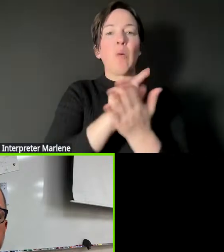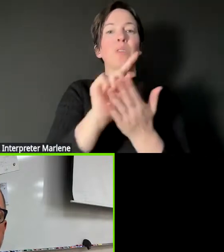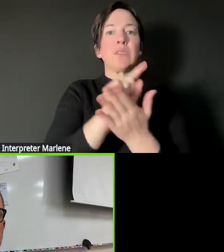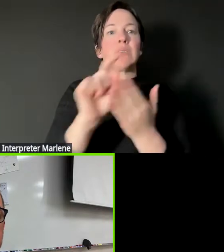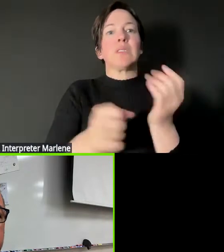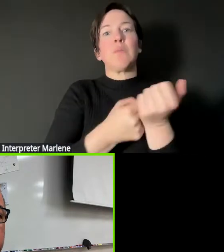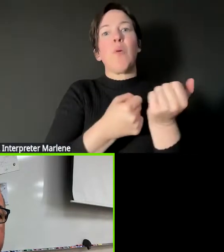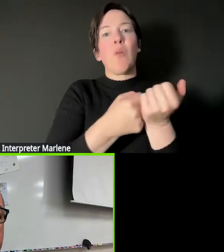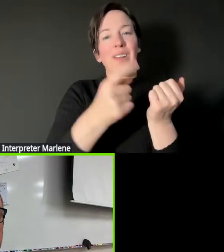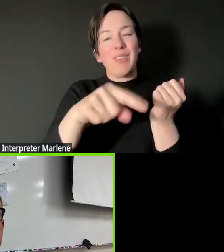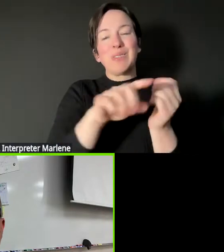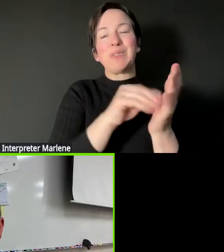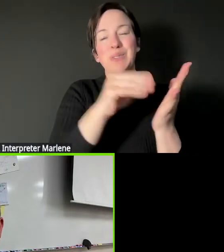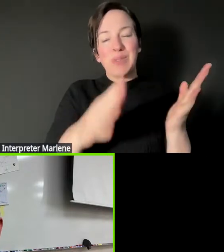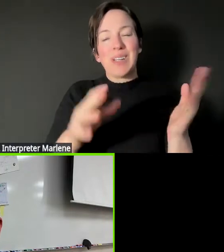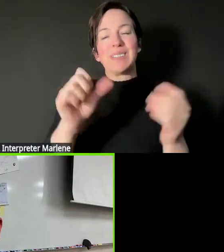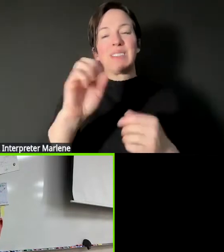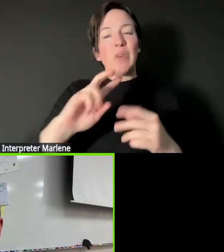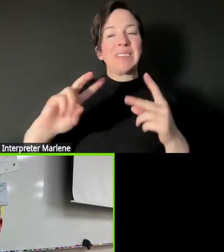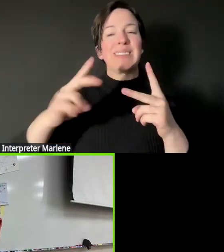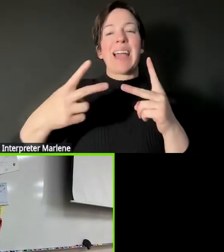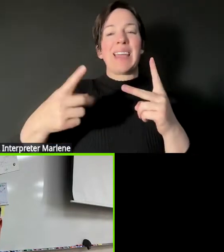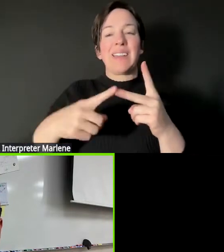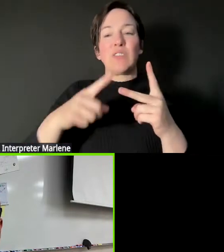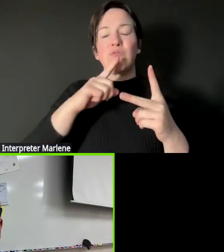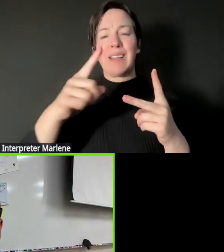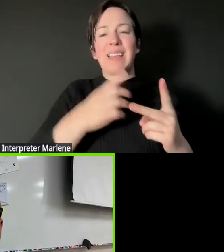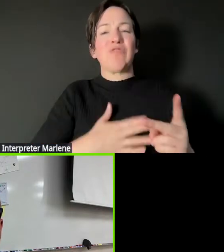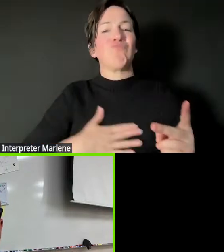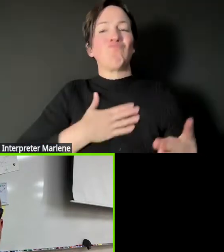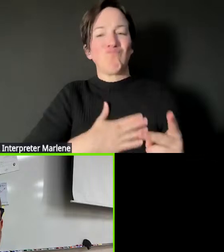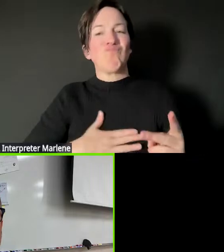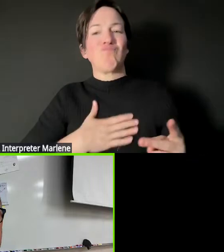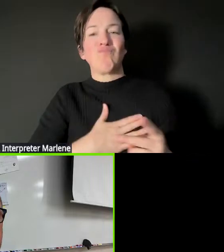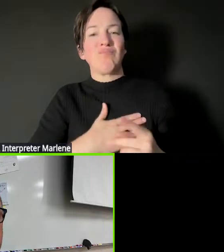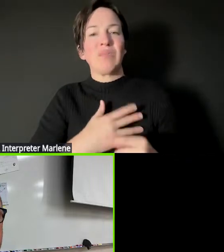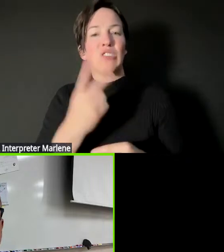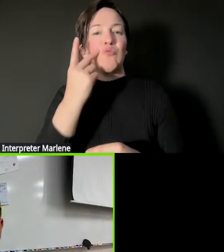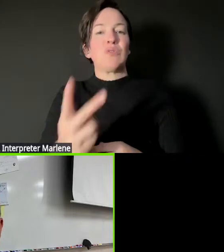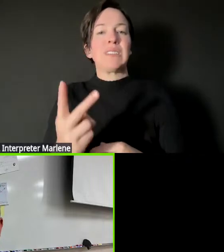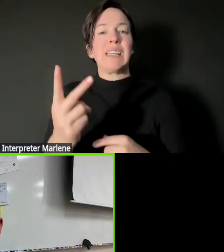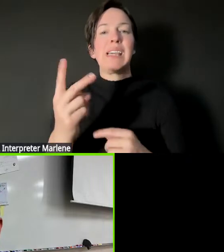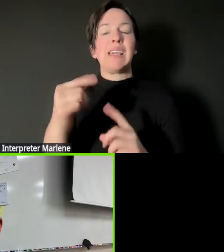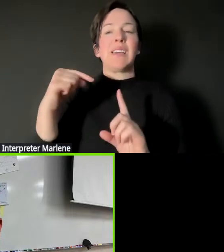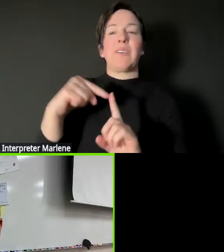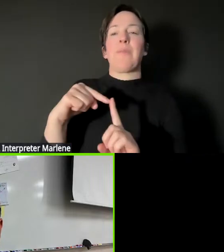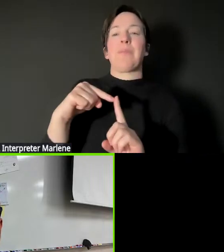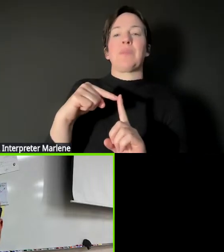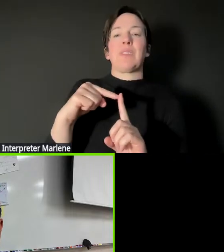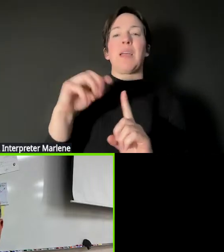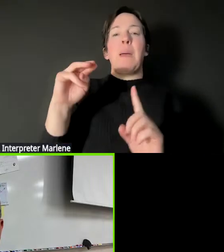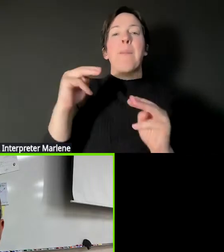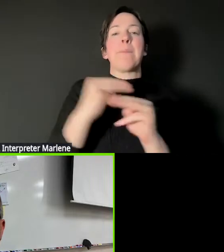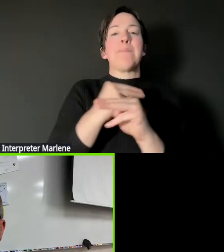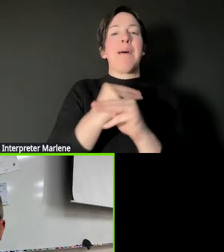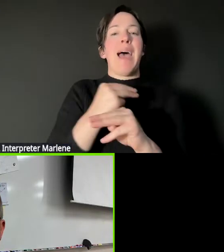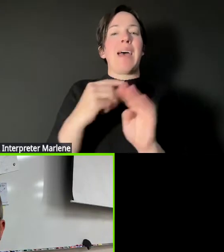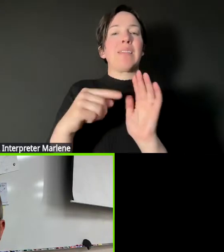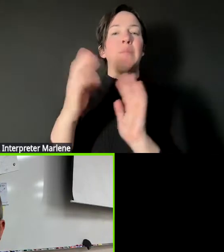supporting the students. Second, really pleased to see the math presentation